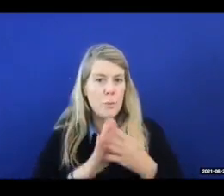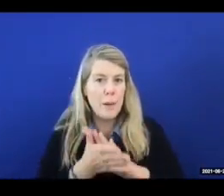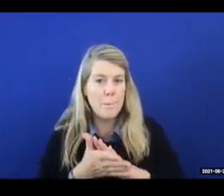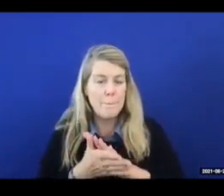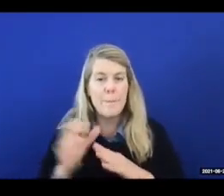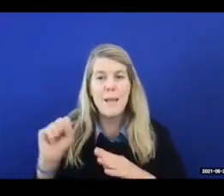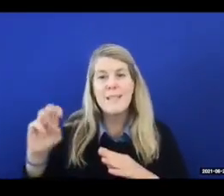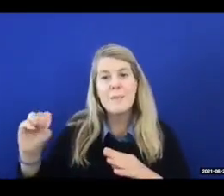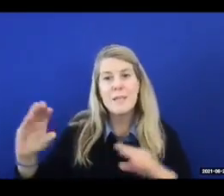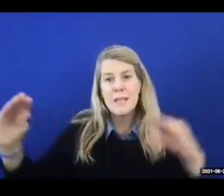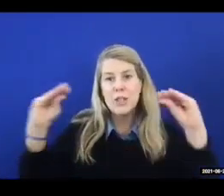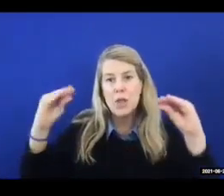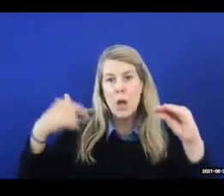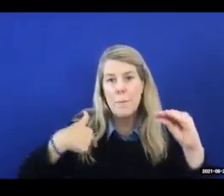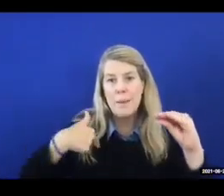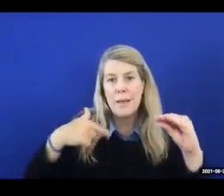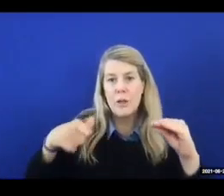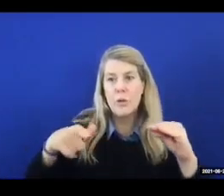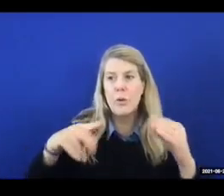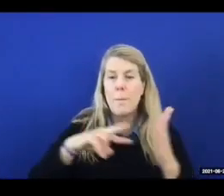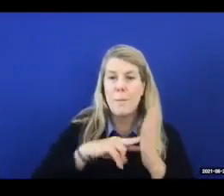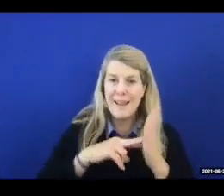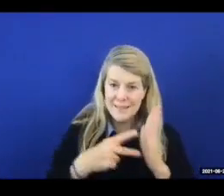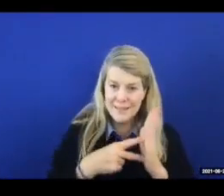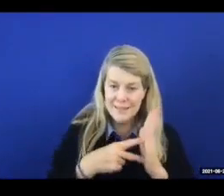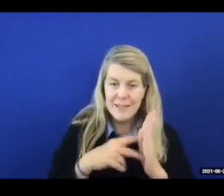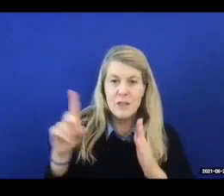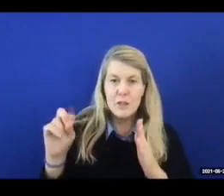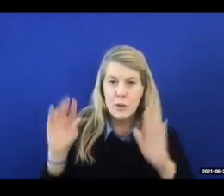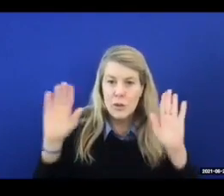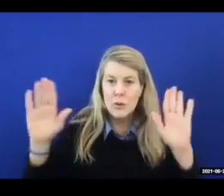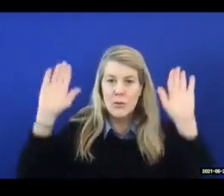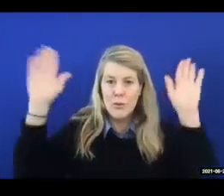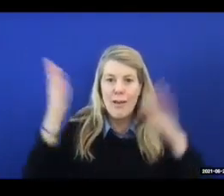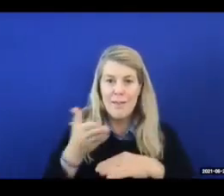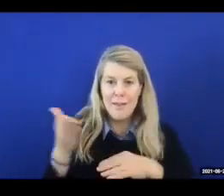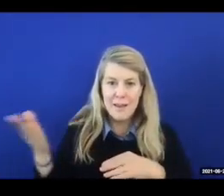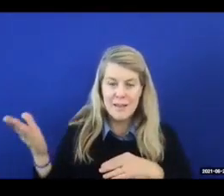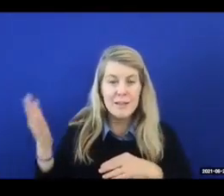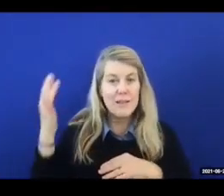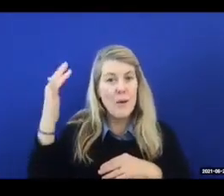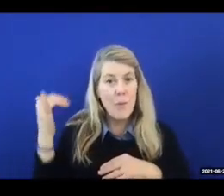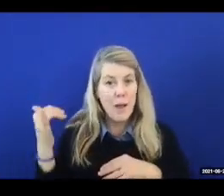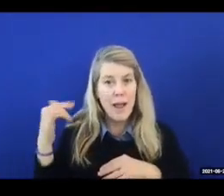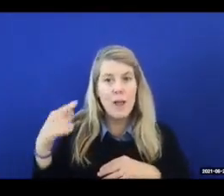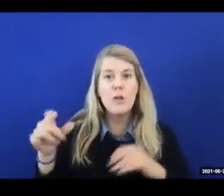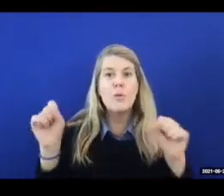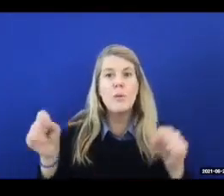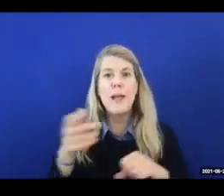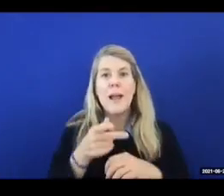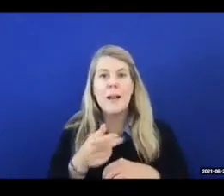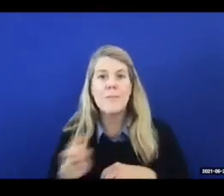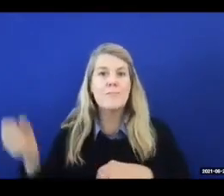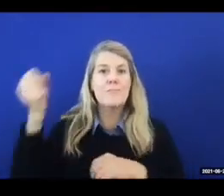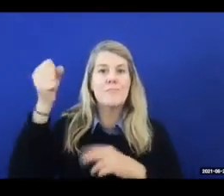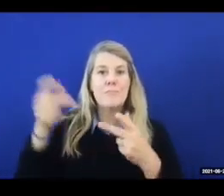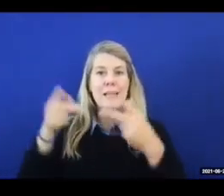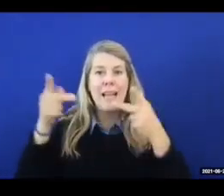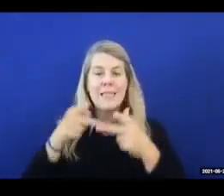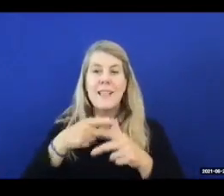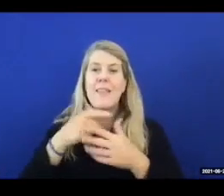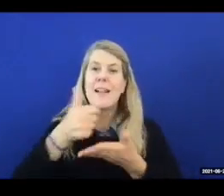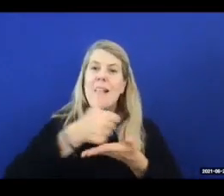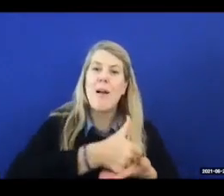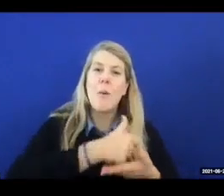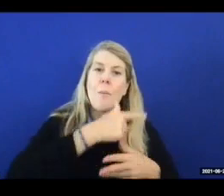really taught me is that you are meant to do great things because it puts you in a position to do great things for other